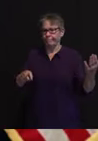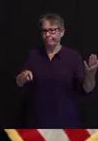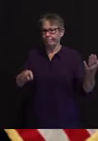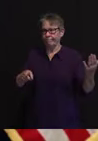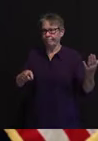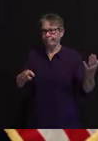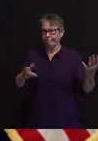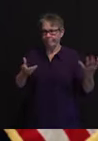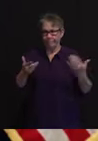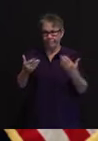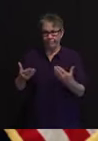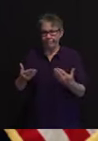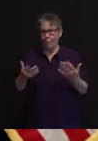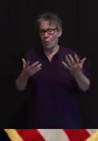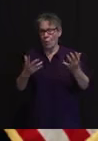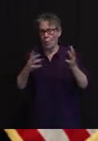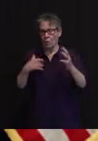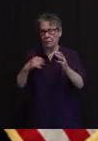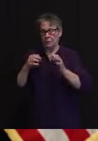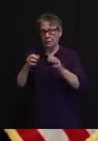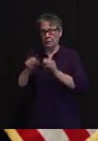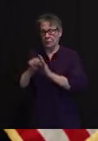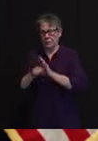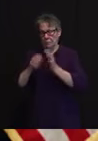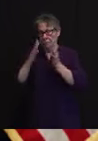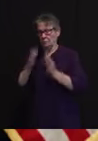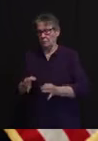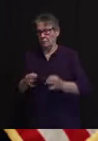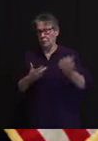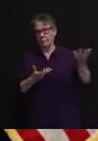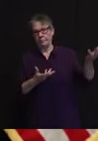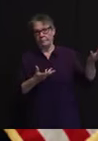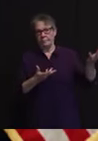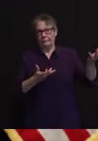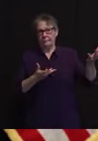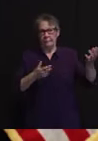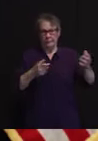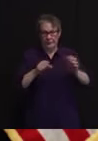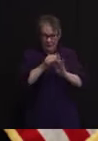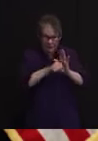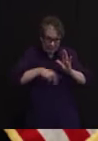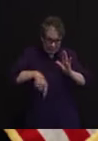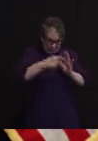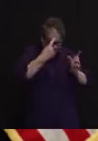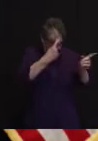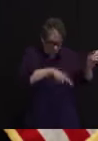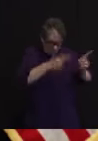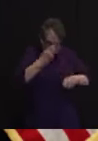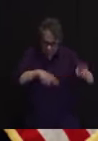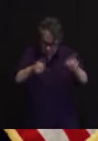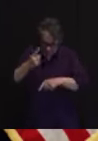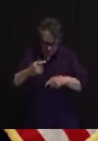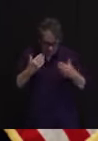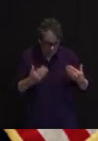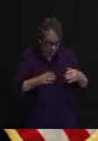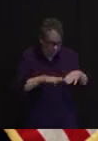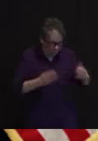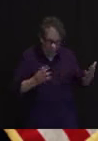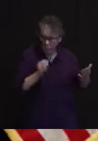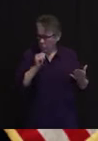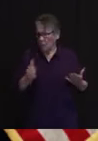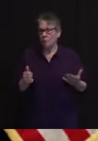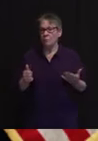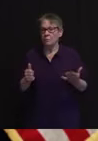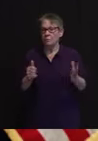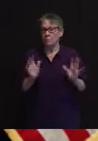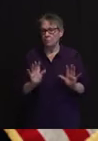chief executive officer in the state, representing the safety and security of 9 million people, and that's something that is unequivocal, and I have to make